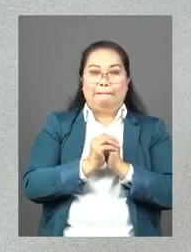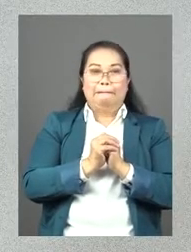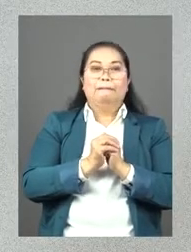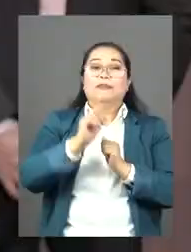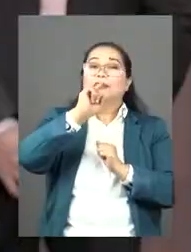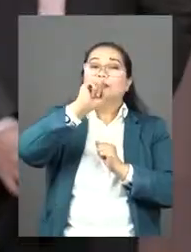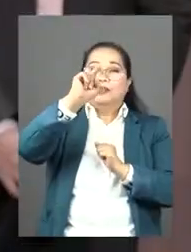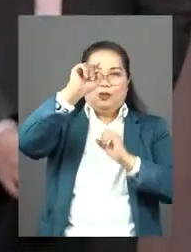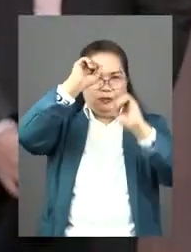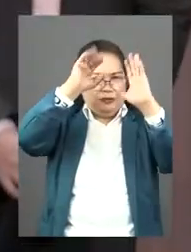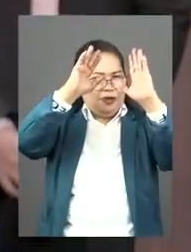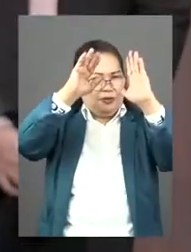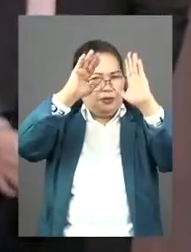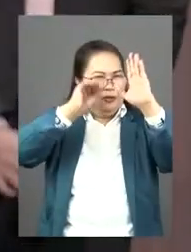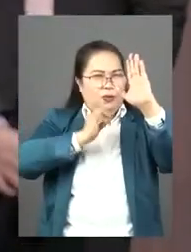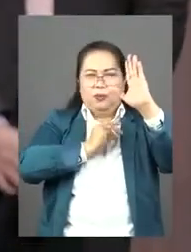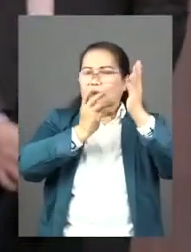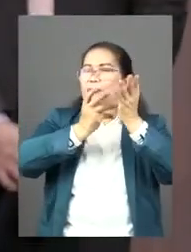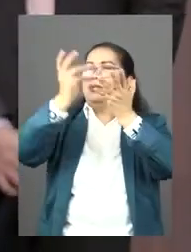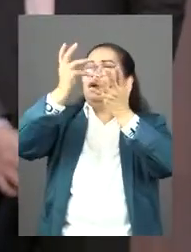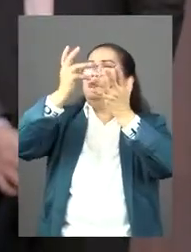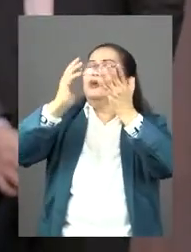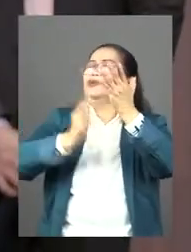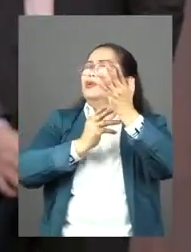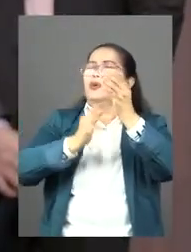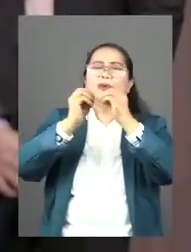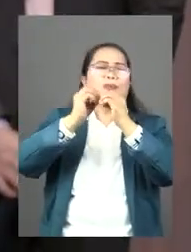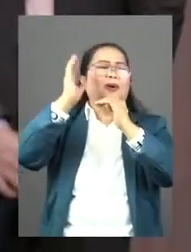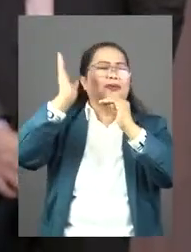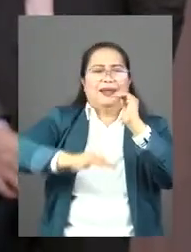Indeed, Father, we'll bring you more than a song.